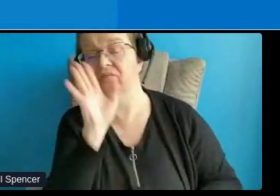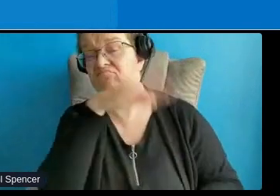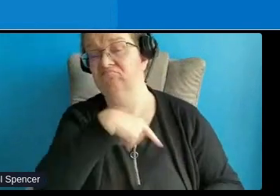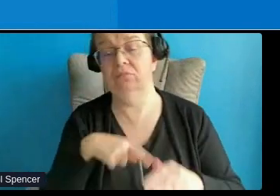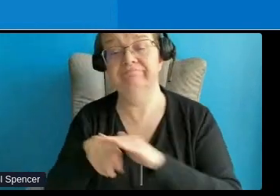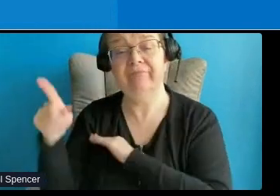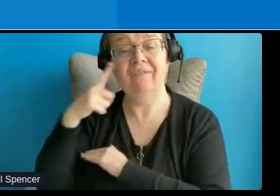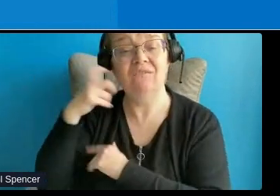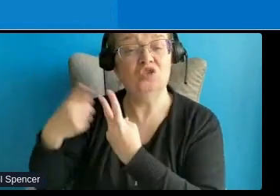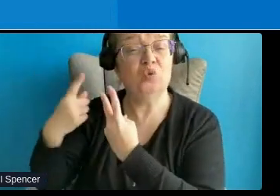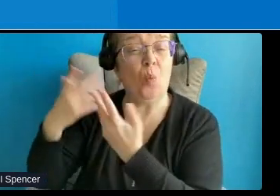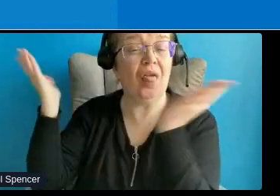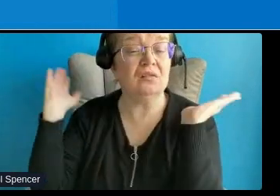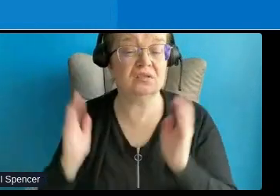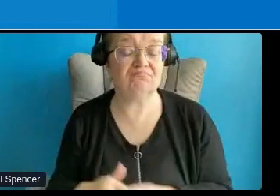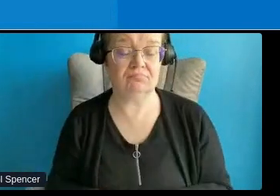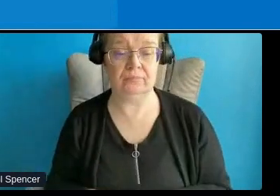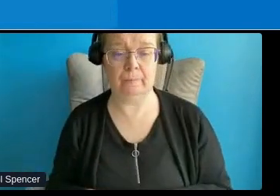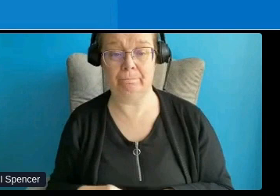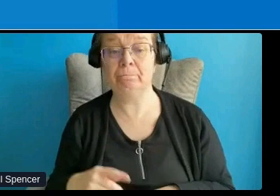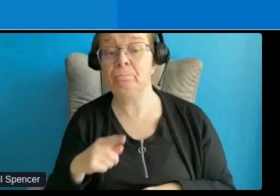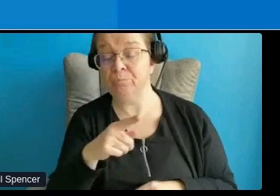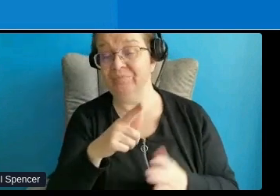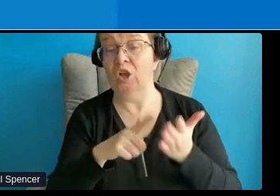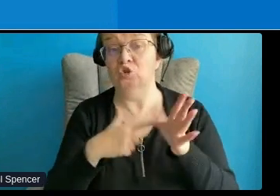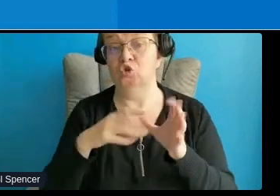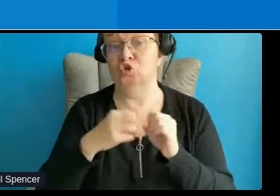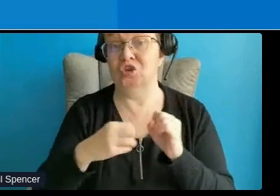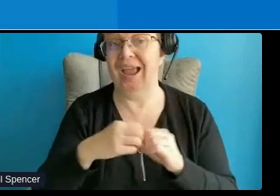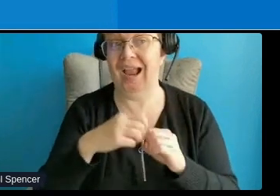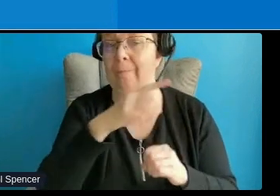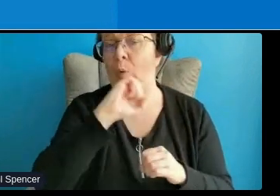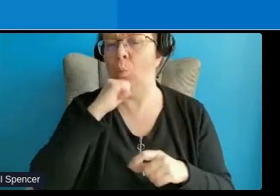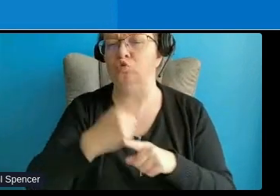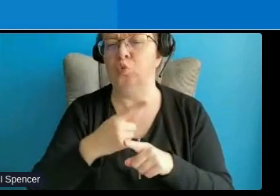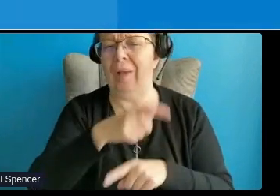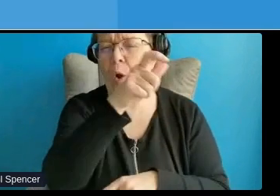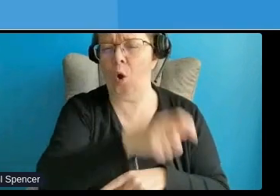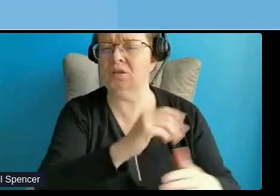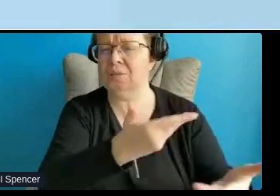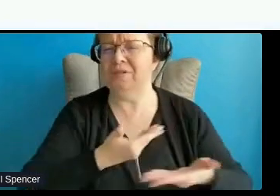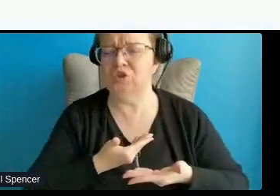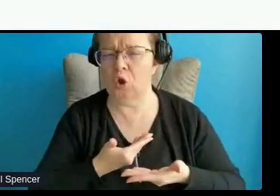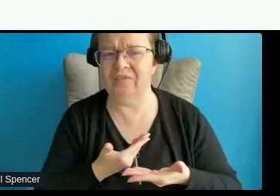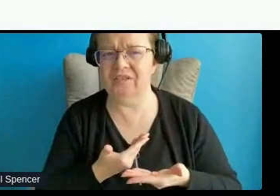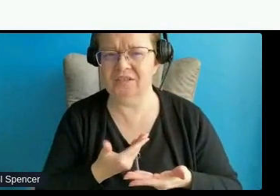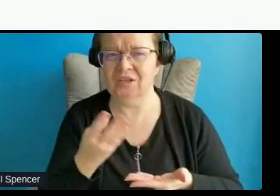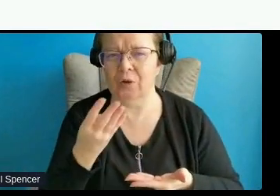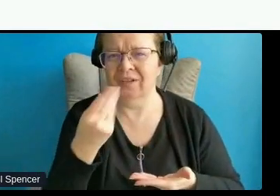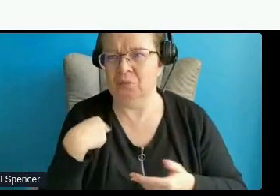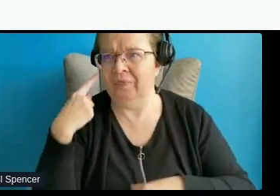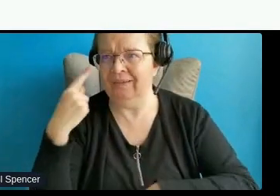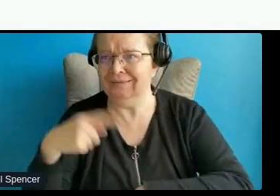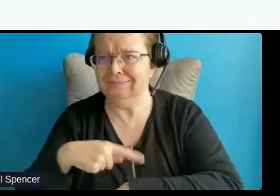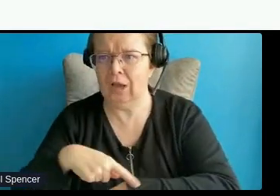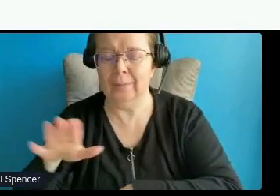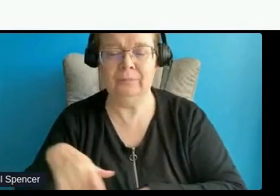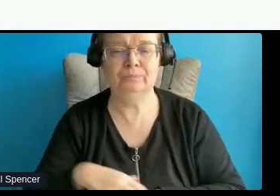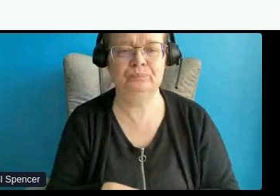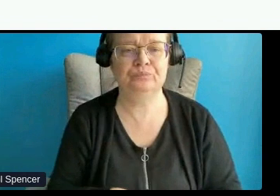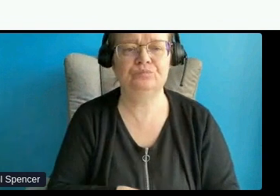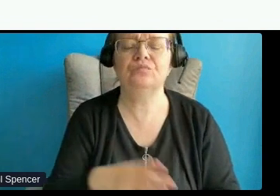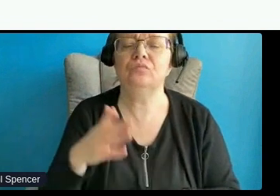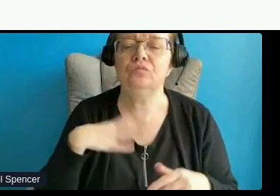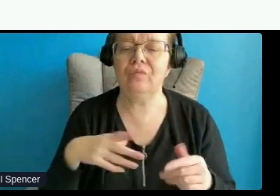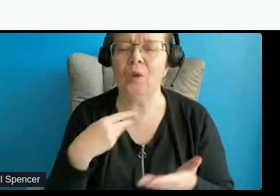this. Yes, absolutely. And we'll get on to customer service in a few minutes because that one came out strongly. But I just wanted to talk briefly